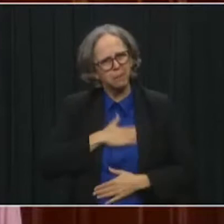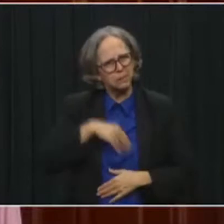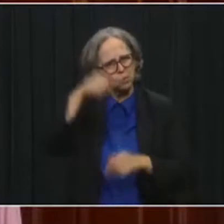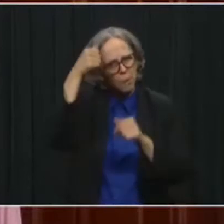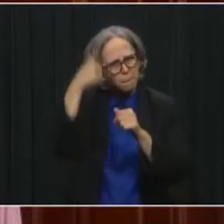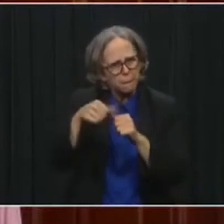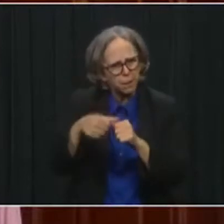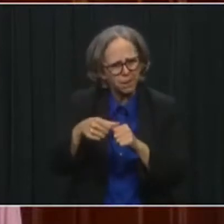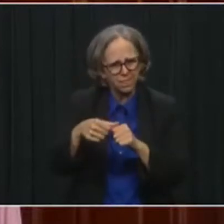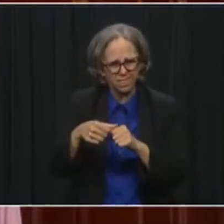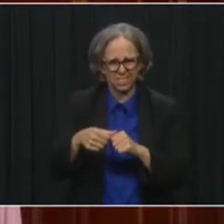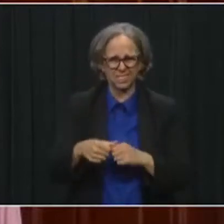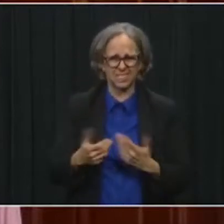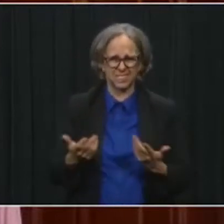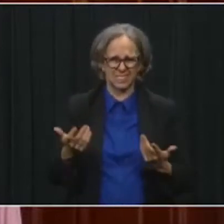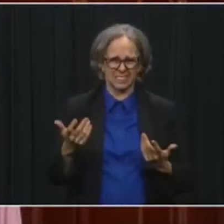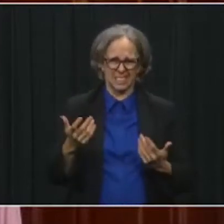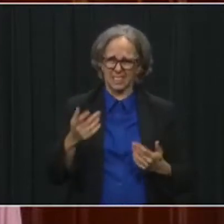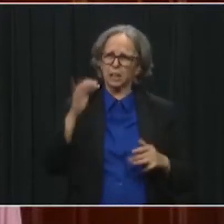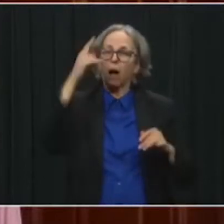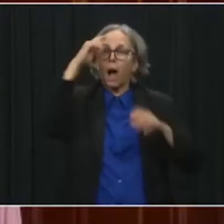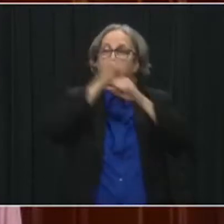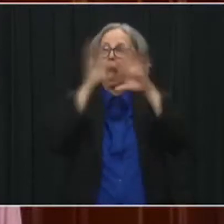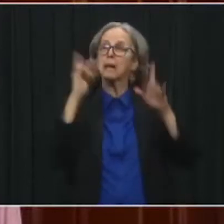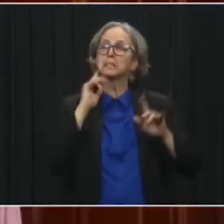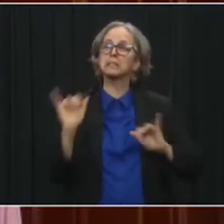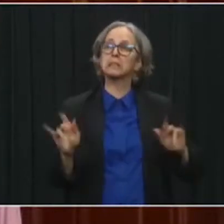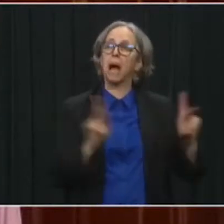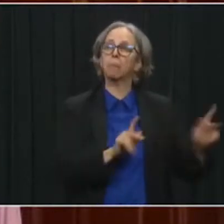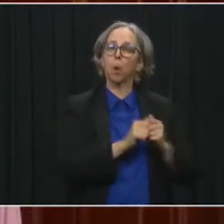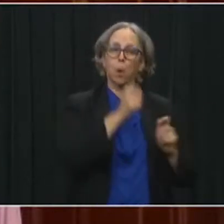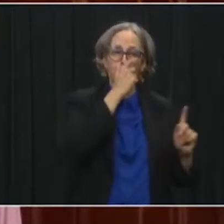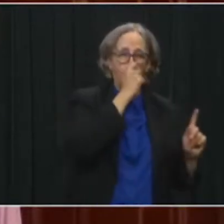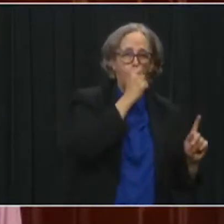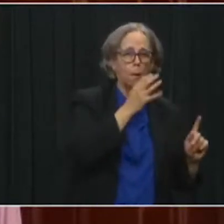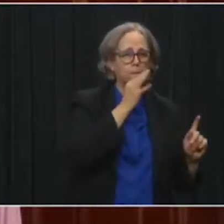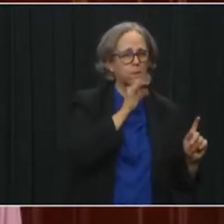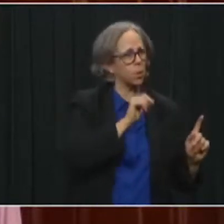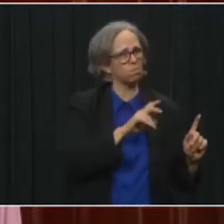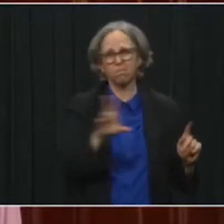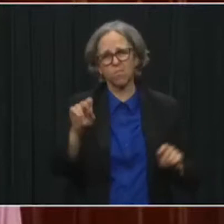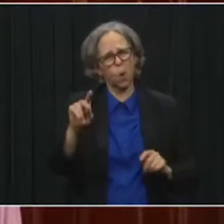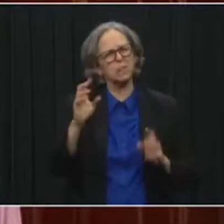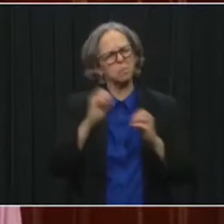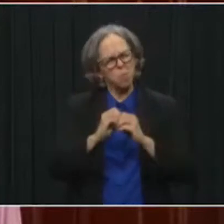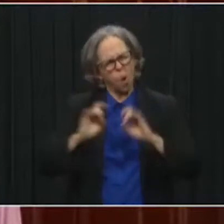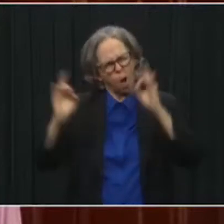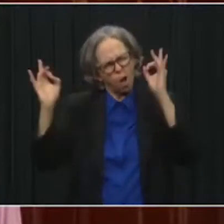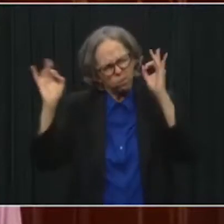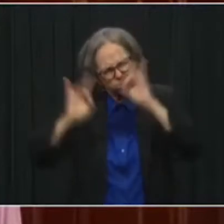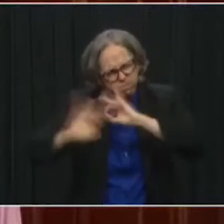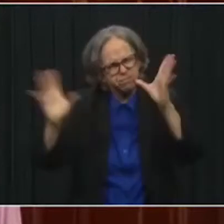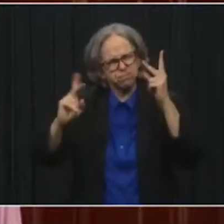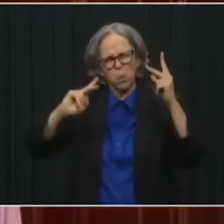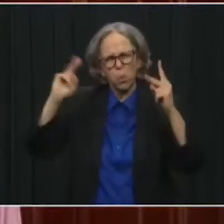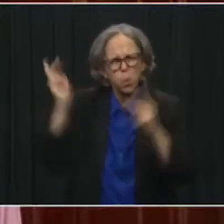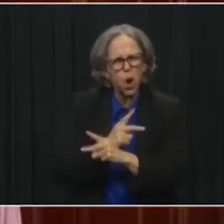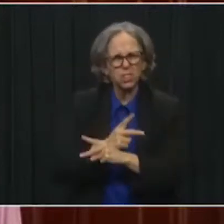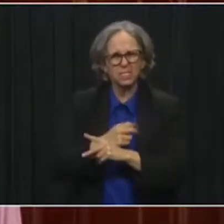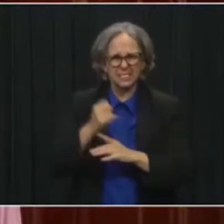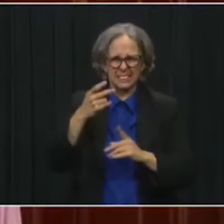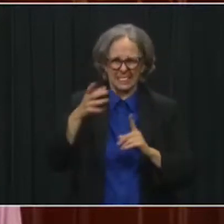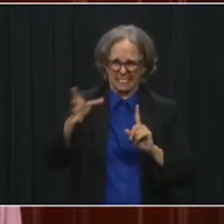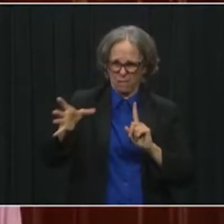cold. This is a bad virus that can cause otherwise healthy children to develop